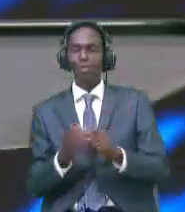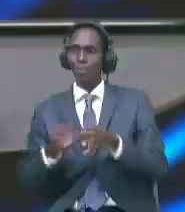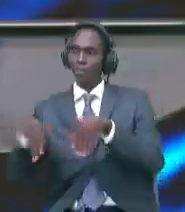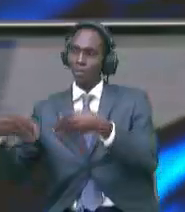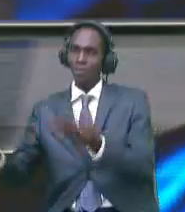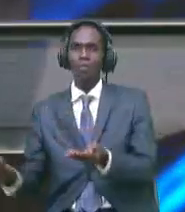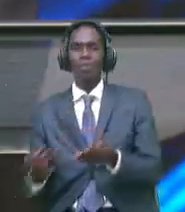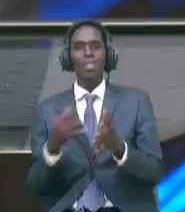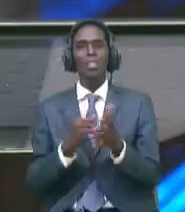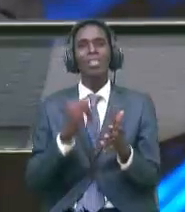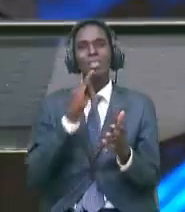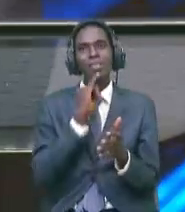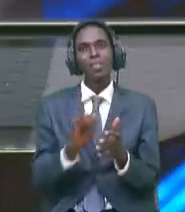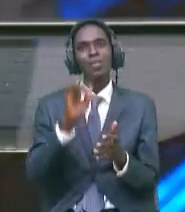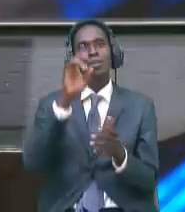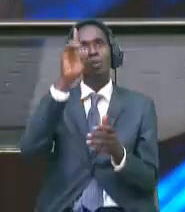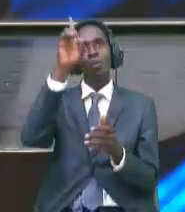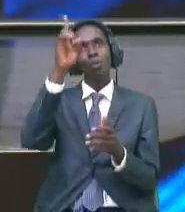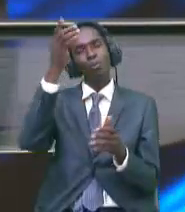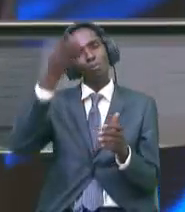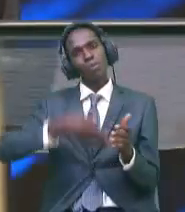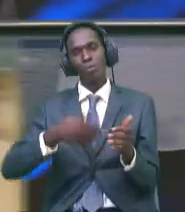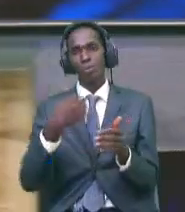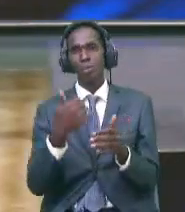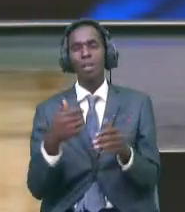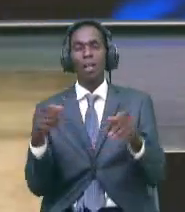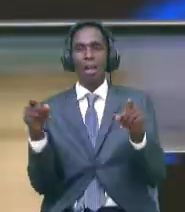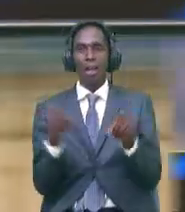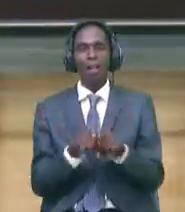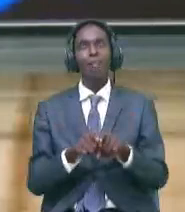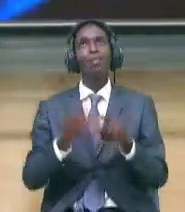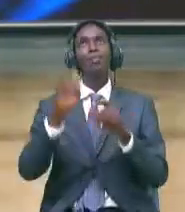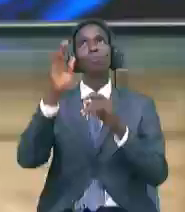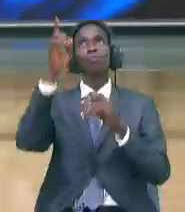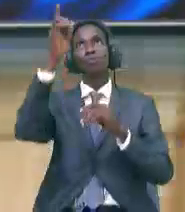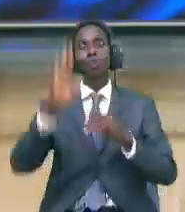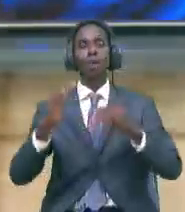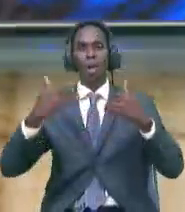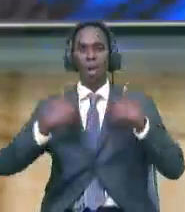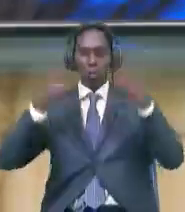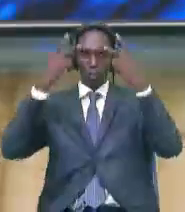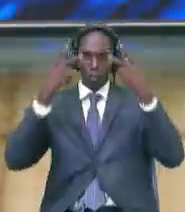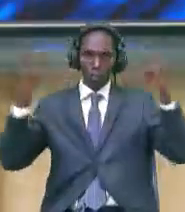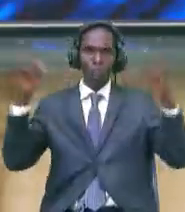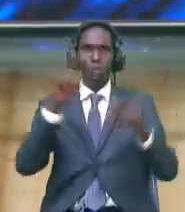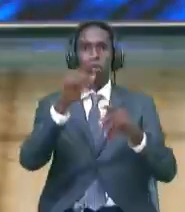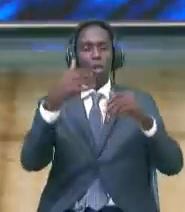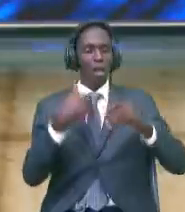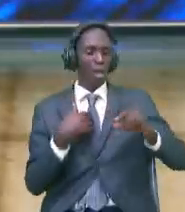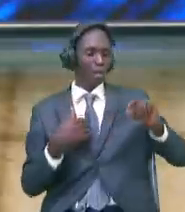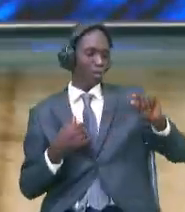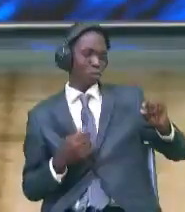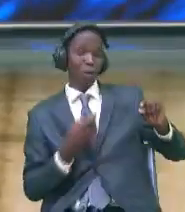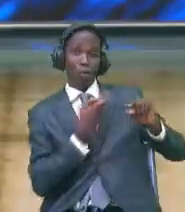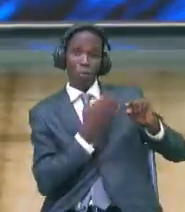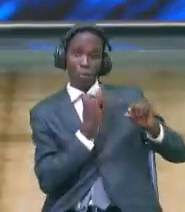It's proportion. Proportion it as God has prospered you. If you have little, out of that